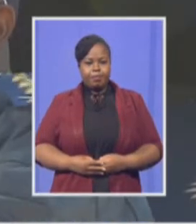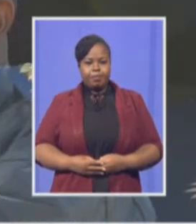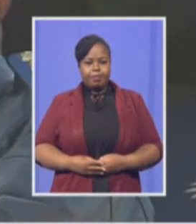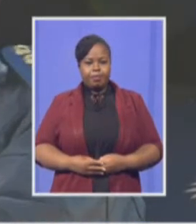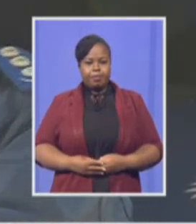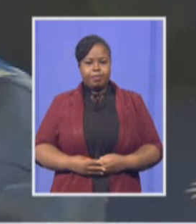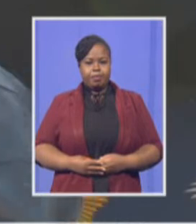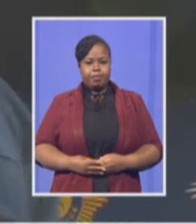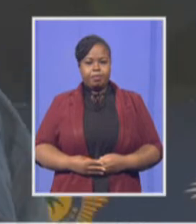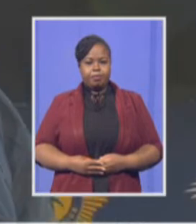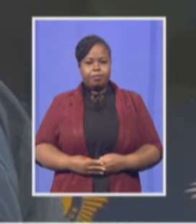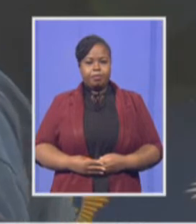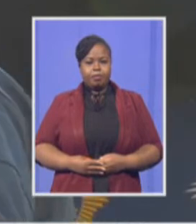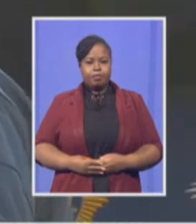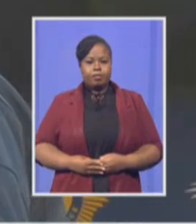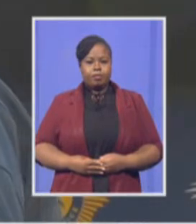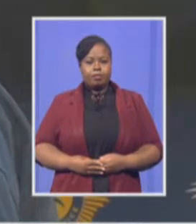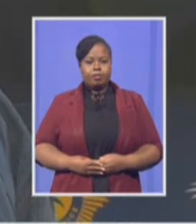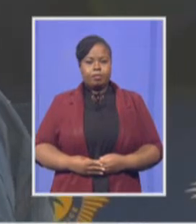Okay.